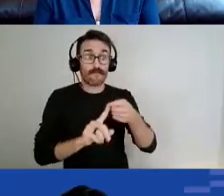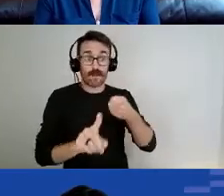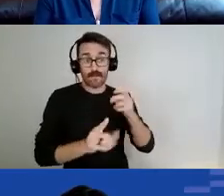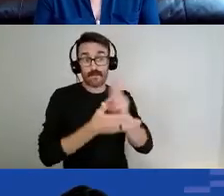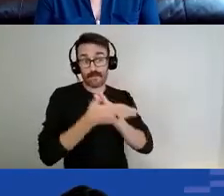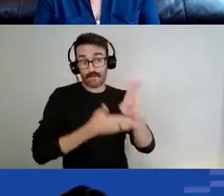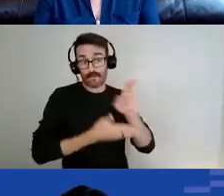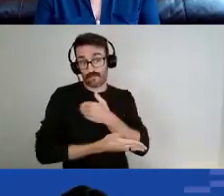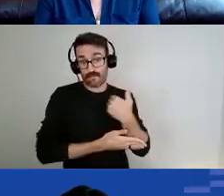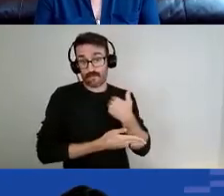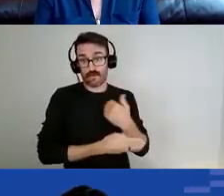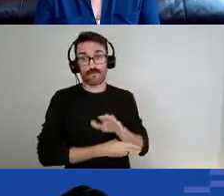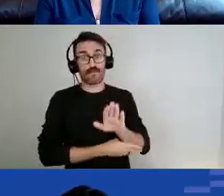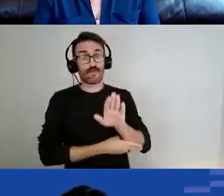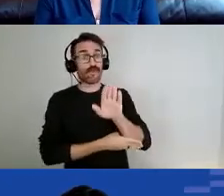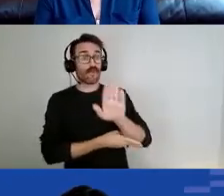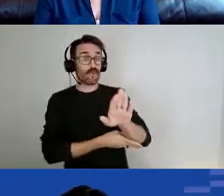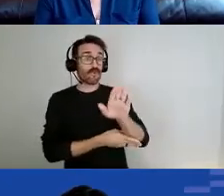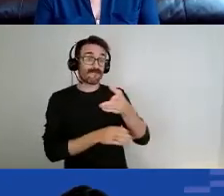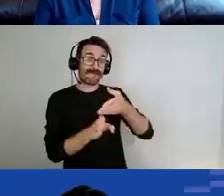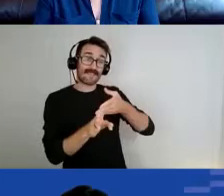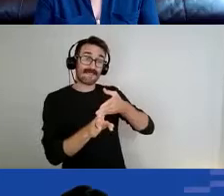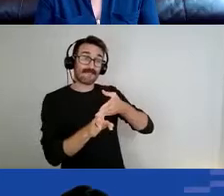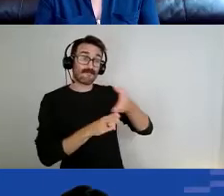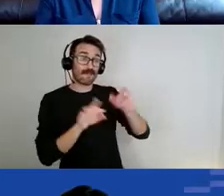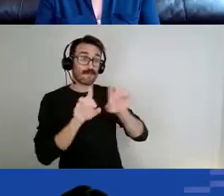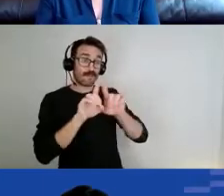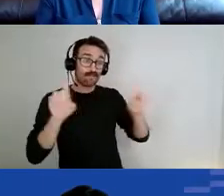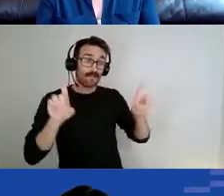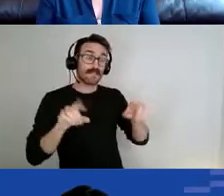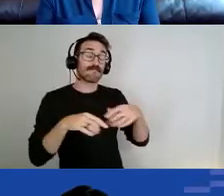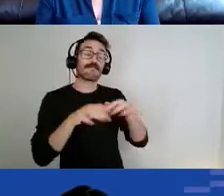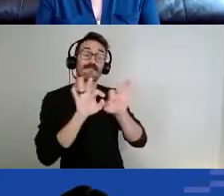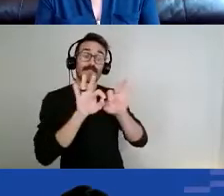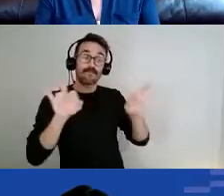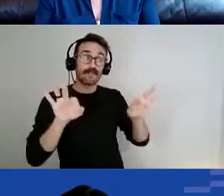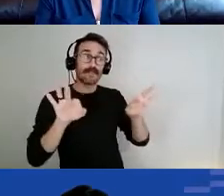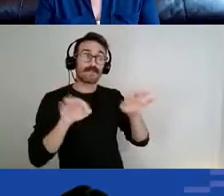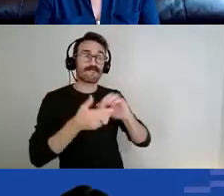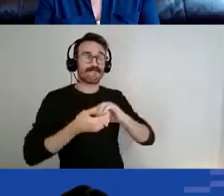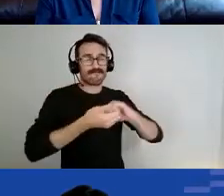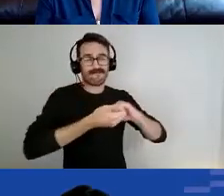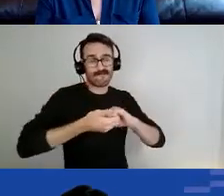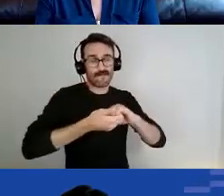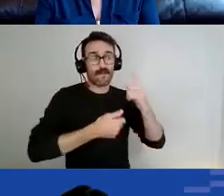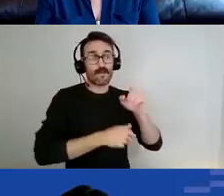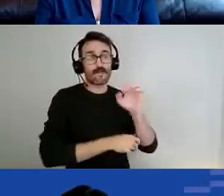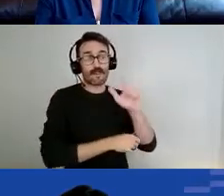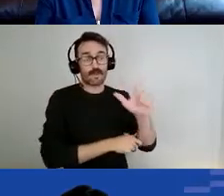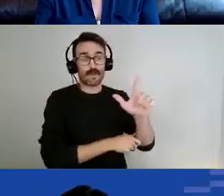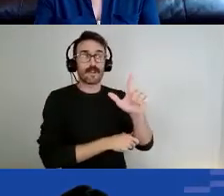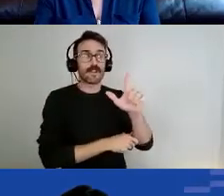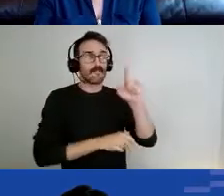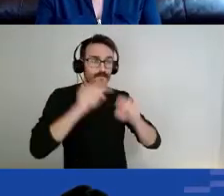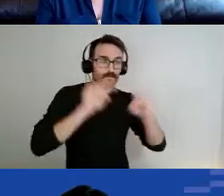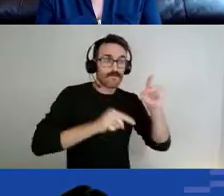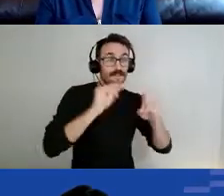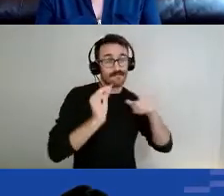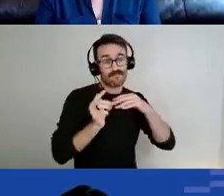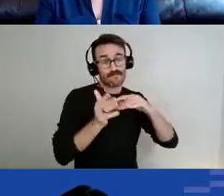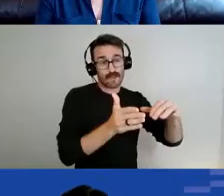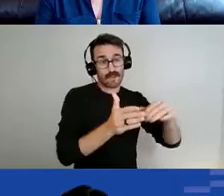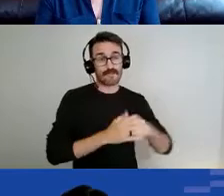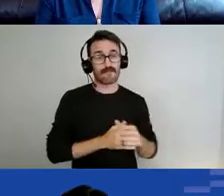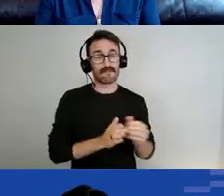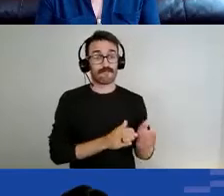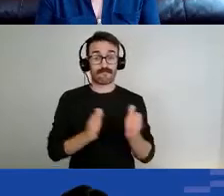her PhD in Anthropology with Collaborative Specialization in Sexual Diversity Studies. So welcome. And we're